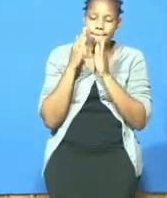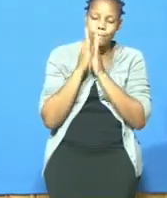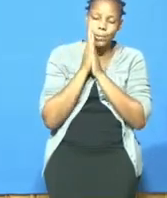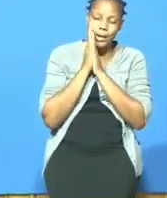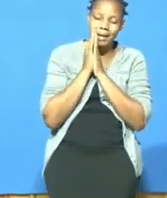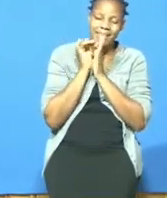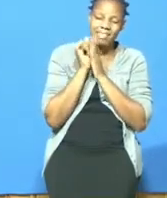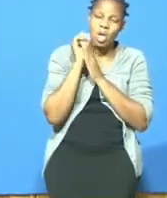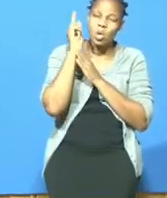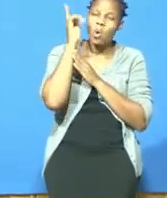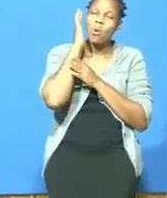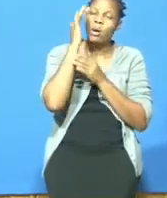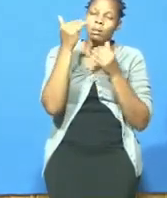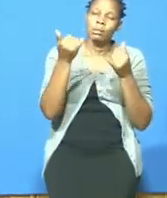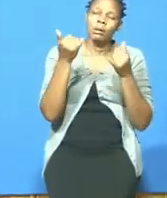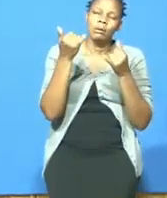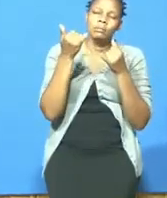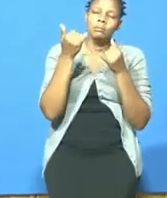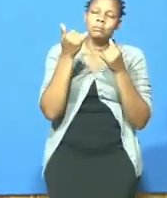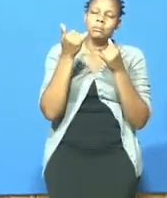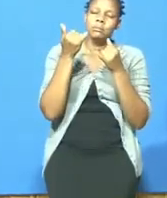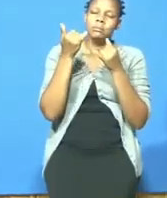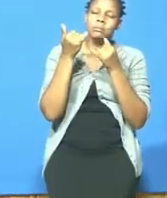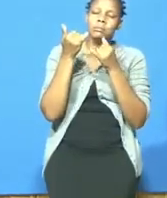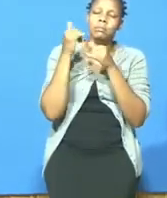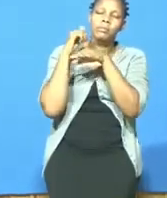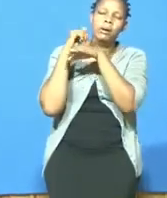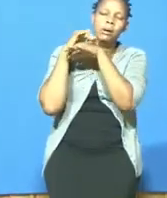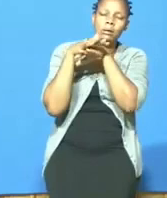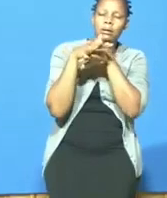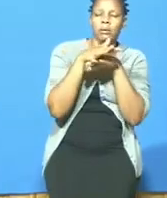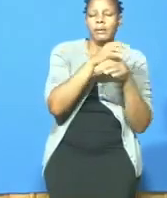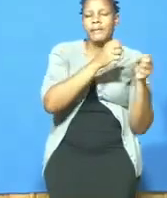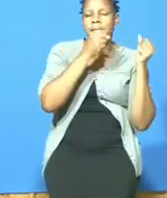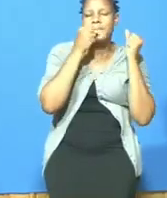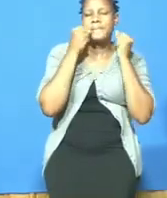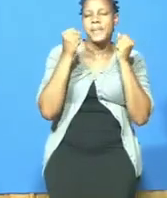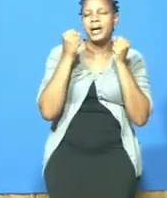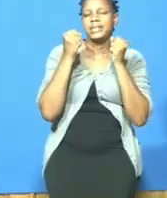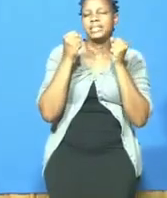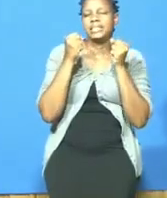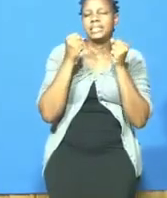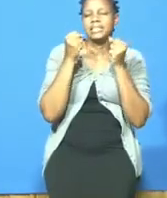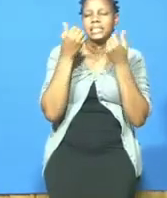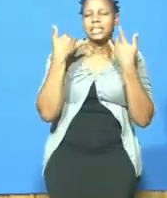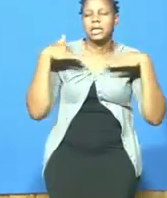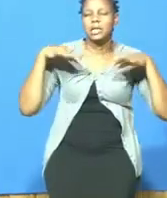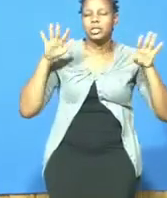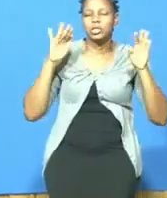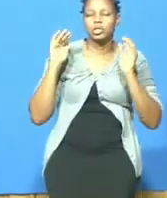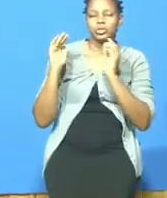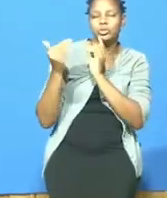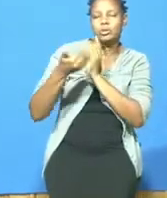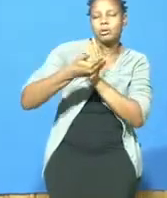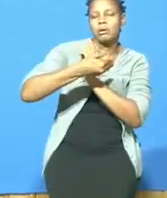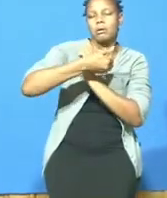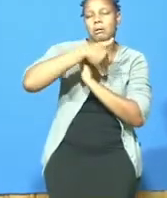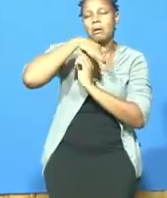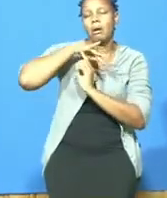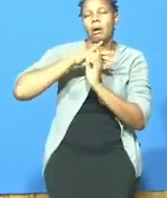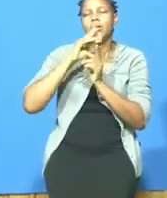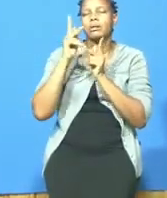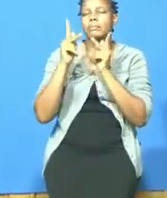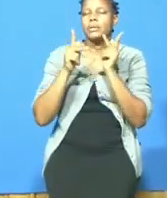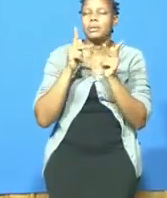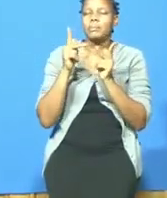even now dispatch from heaven mighty angels to guard your people everywhere. And